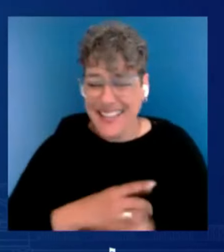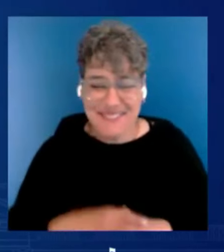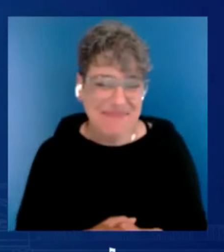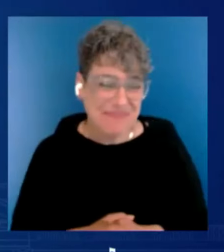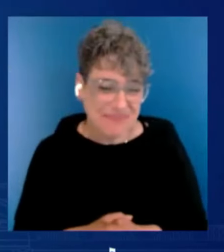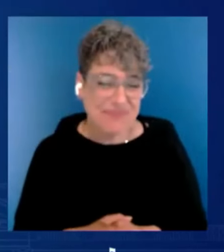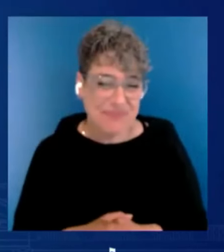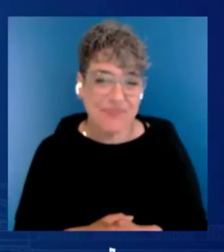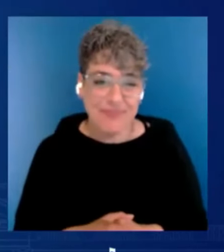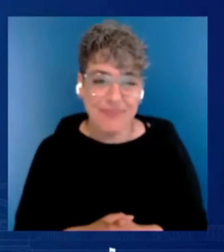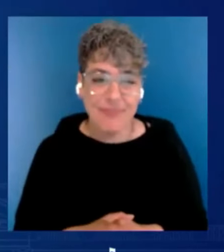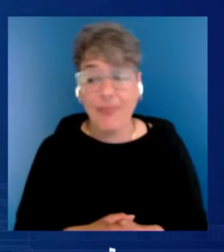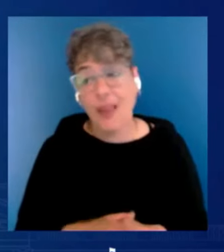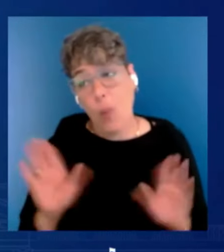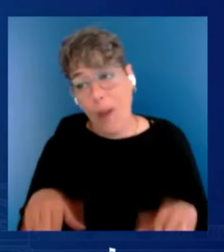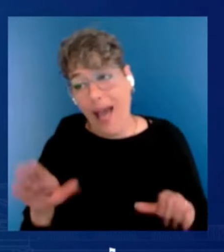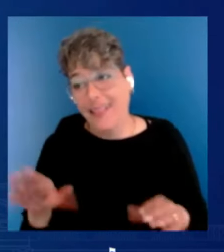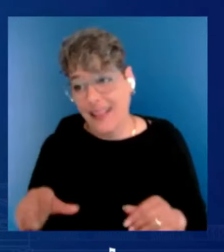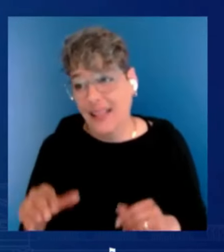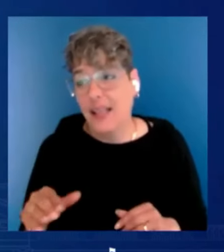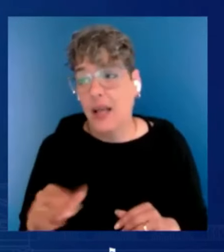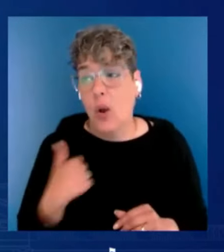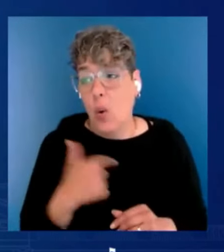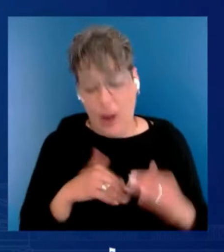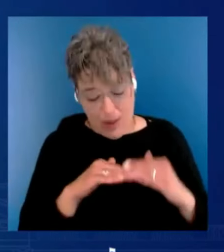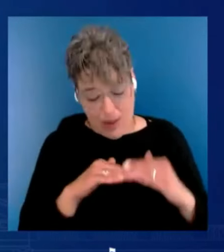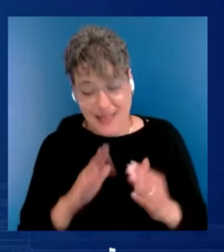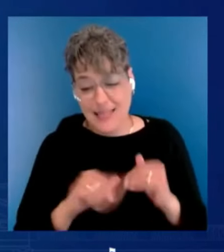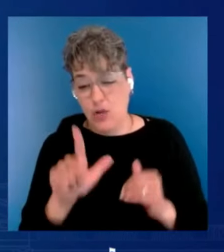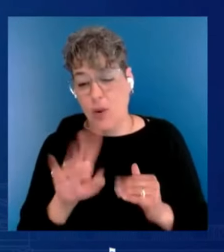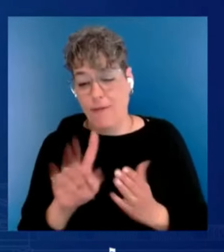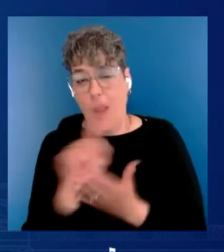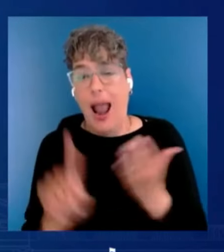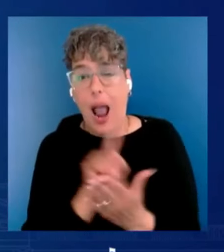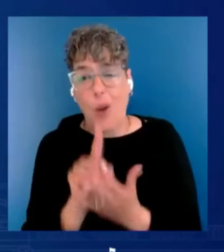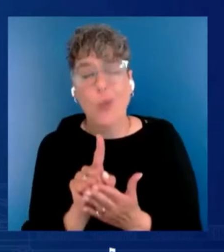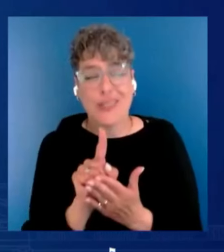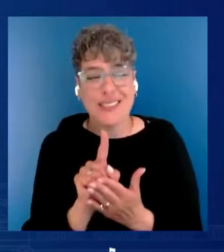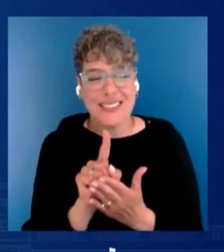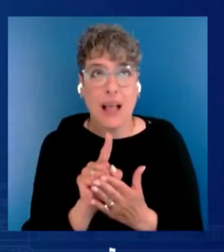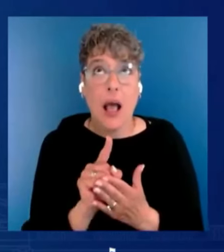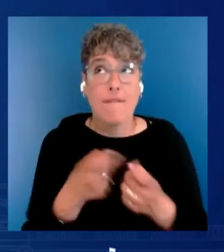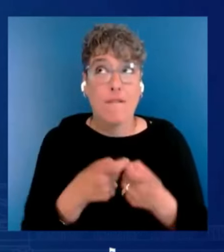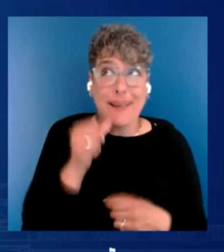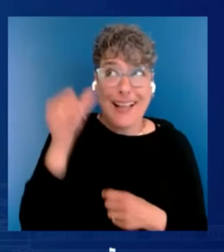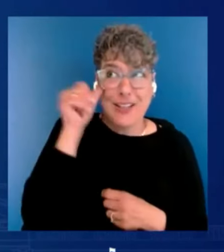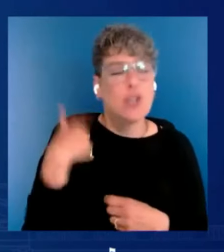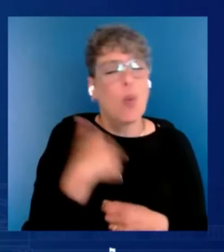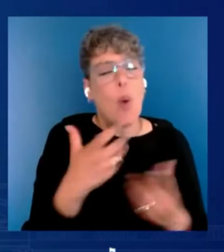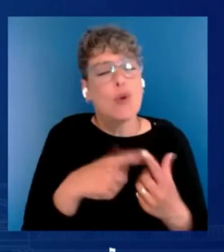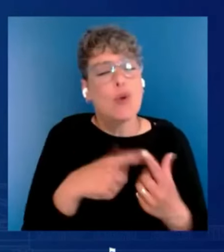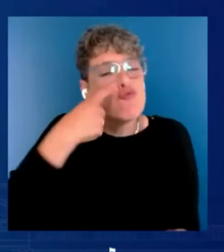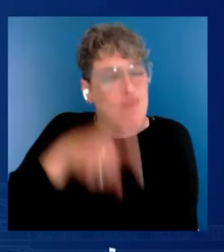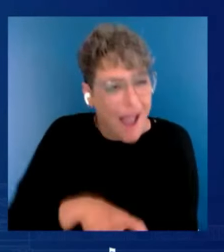Well, look, we're only less than 24 hours away from Mother's Day, so I think it's okay to celebrate it. Shout out to all the mothers who are here, all the